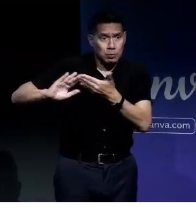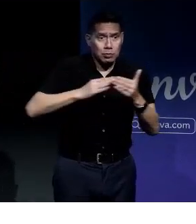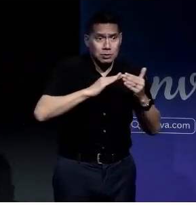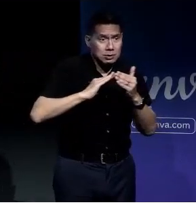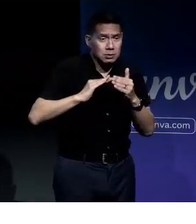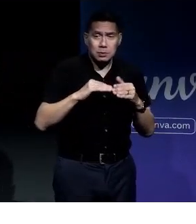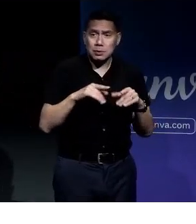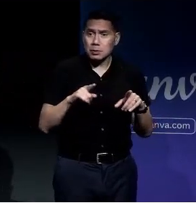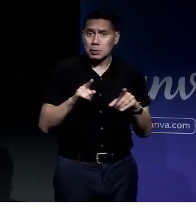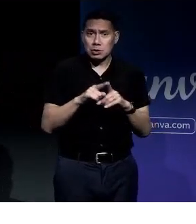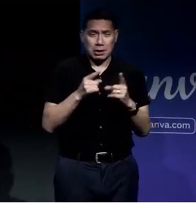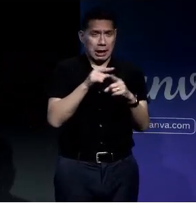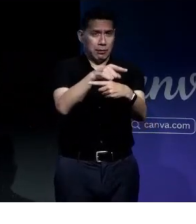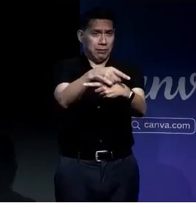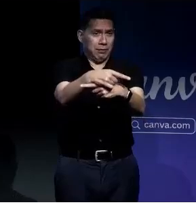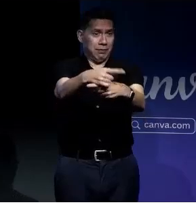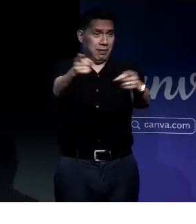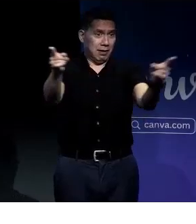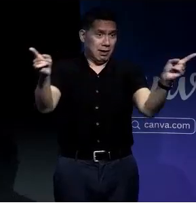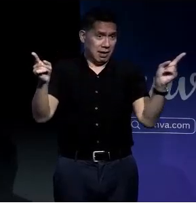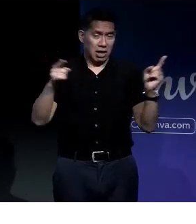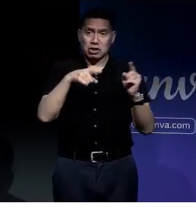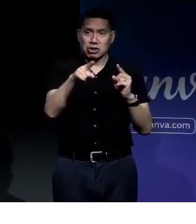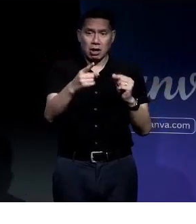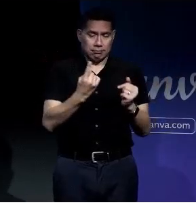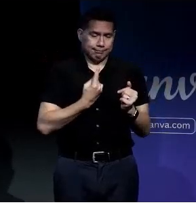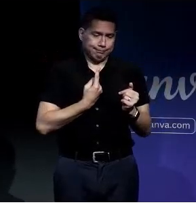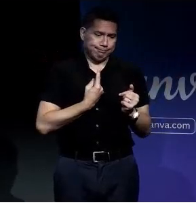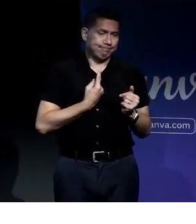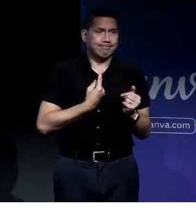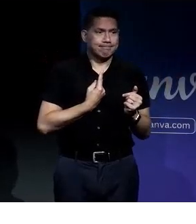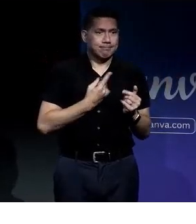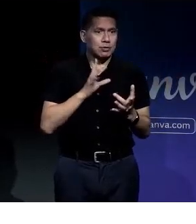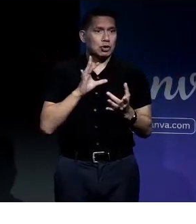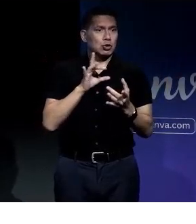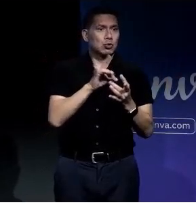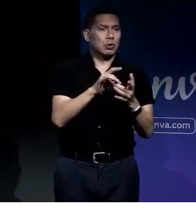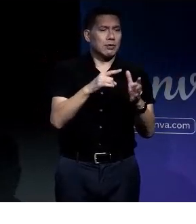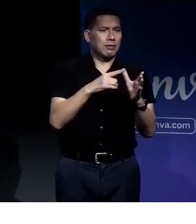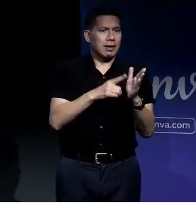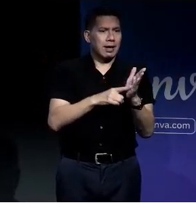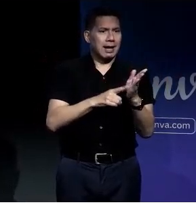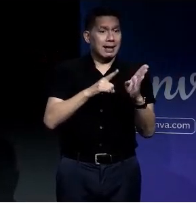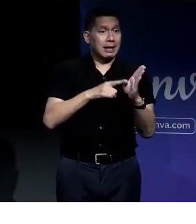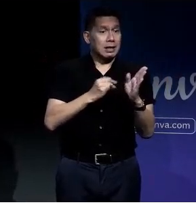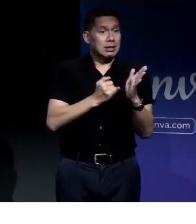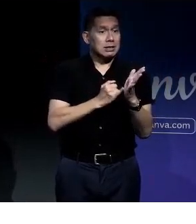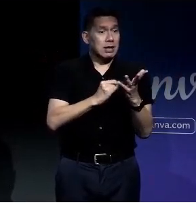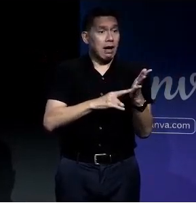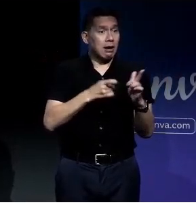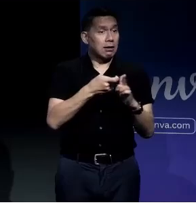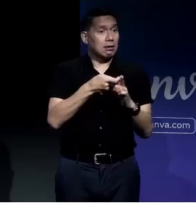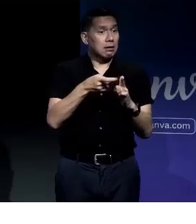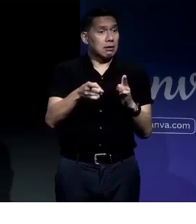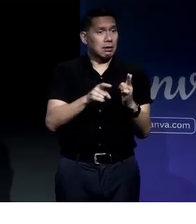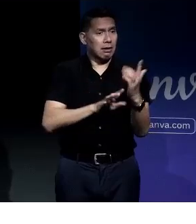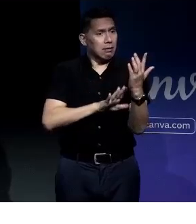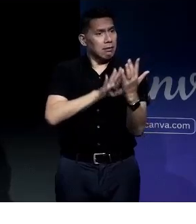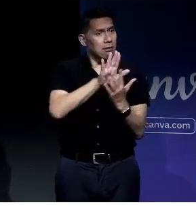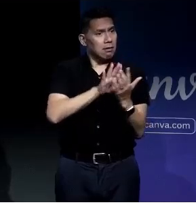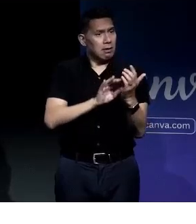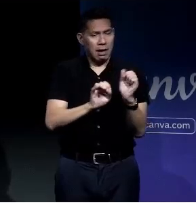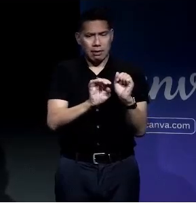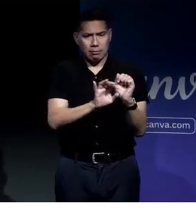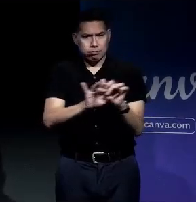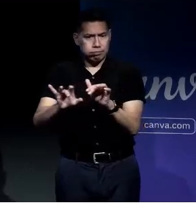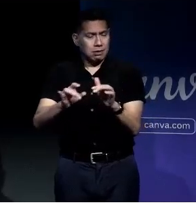is out there, and so you're not alone in this space. I would join the Alley Slack and ask questions. That will really help